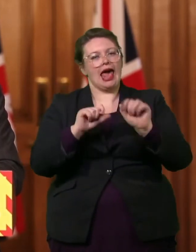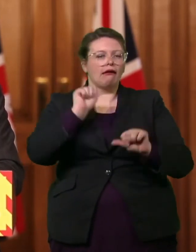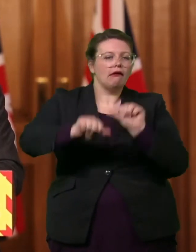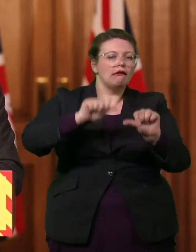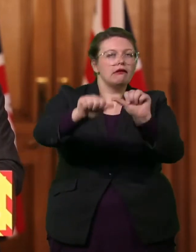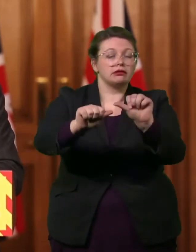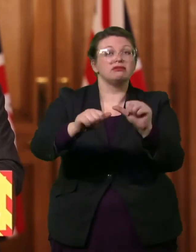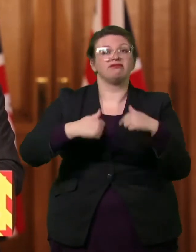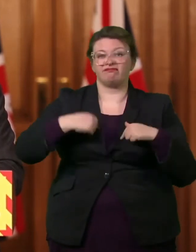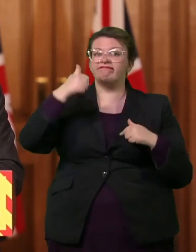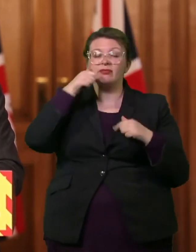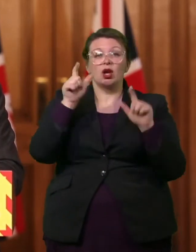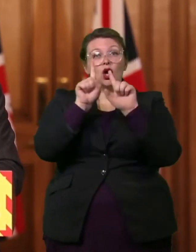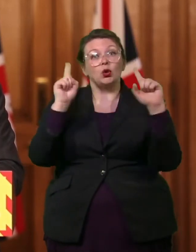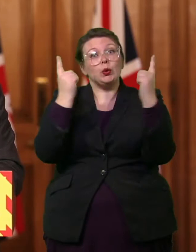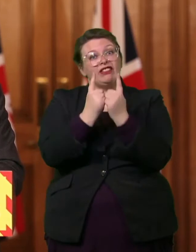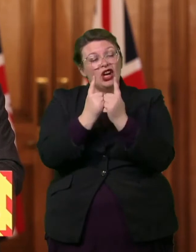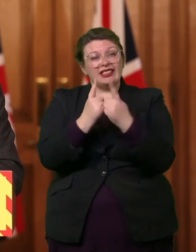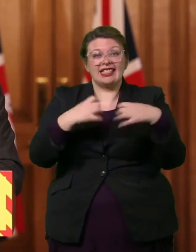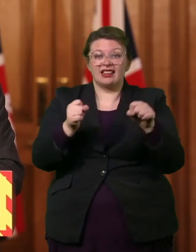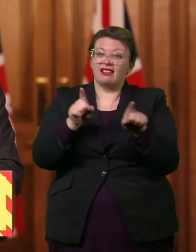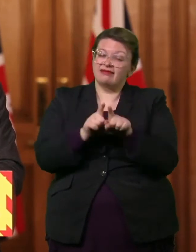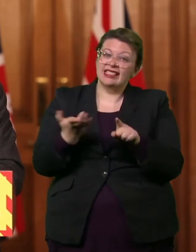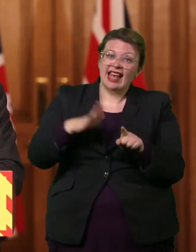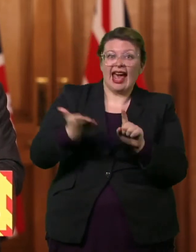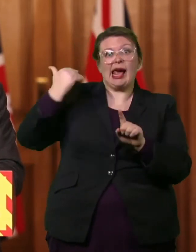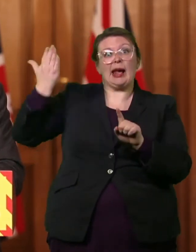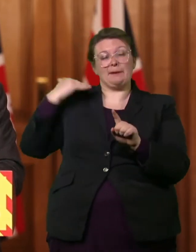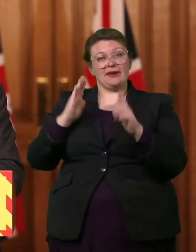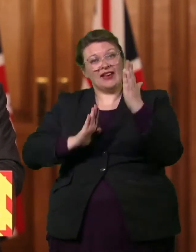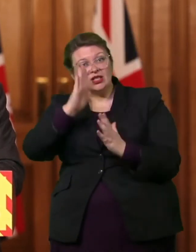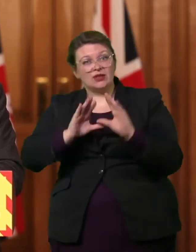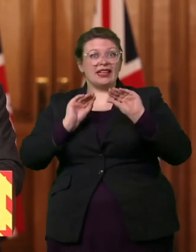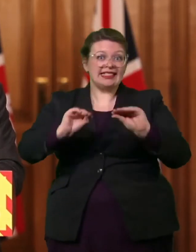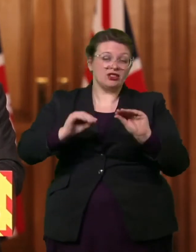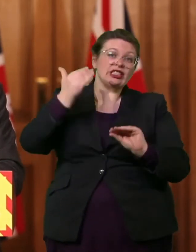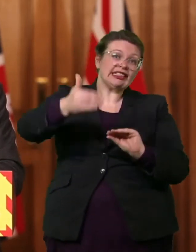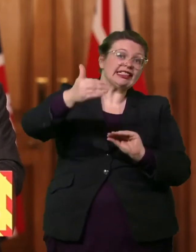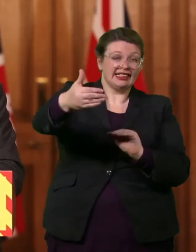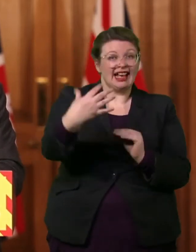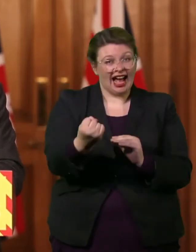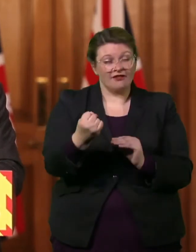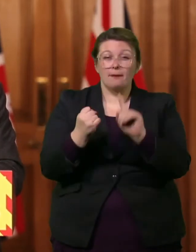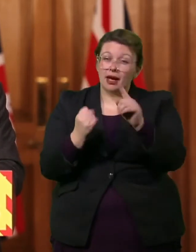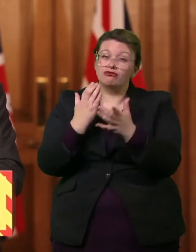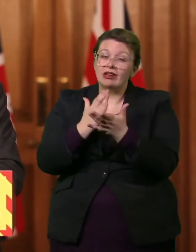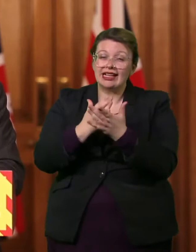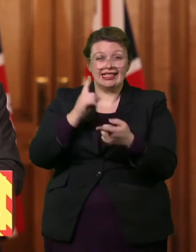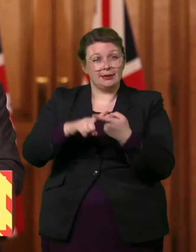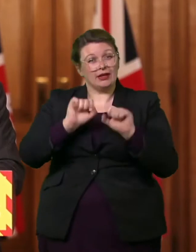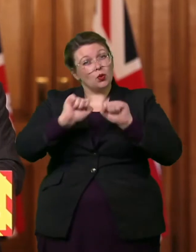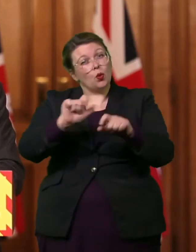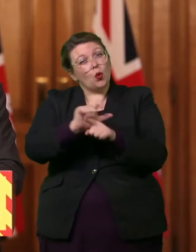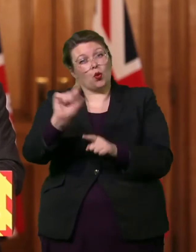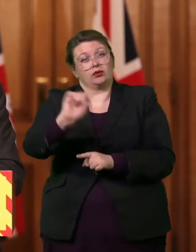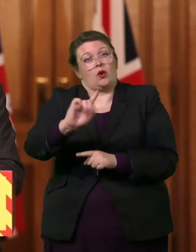normal university experience. The answer to your question depends on the course that you're studying, and therefore how much